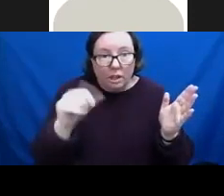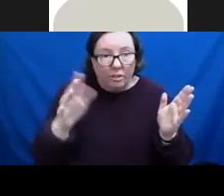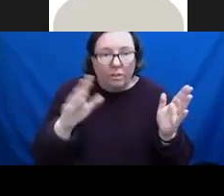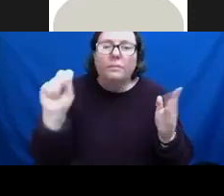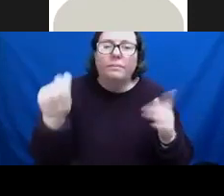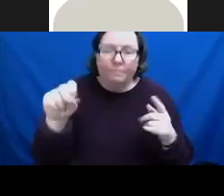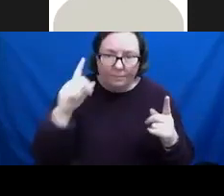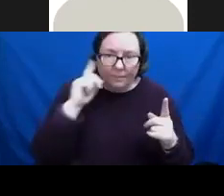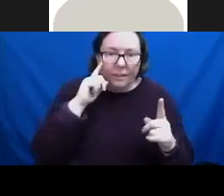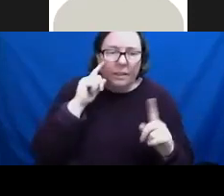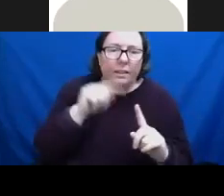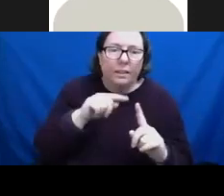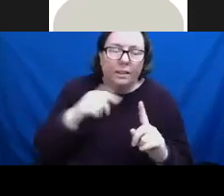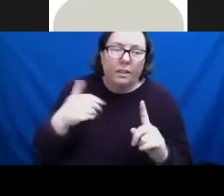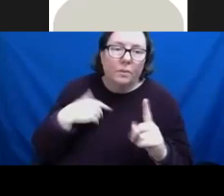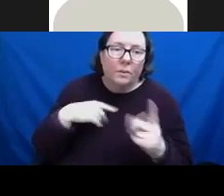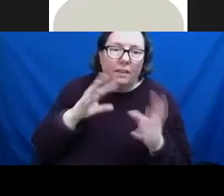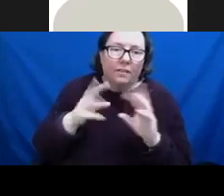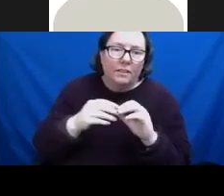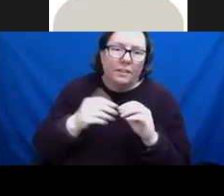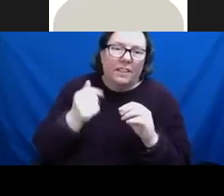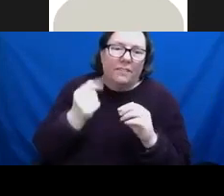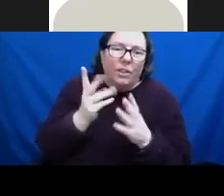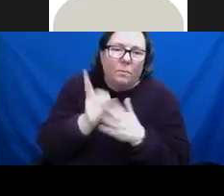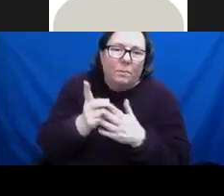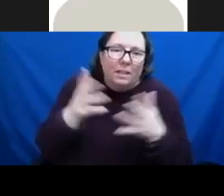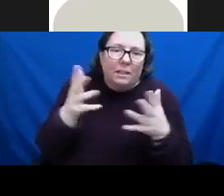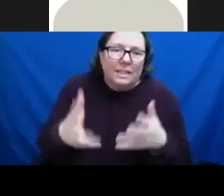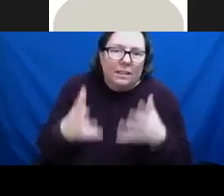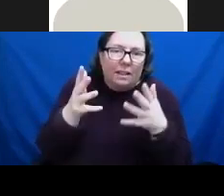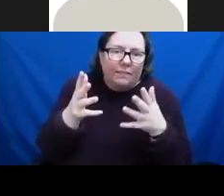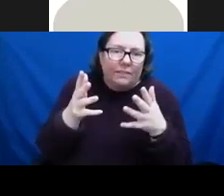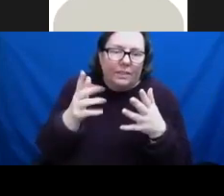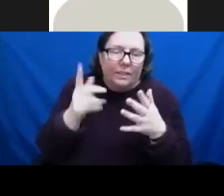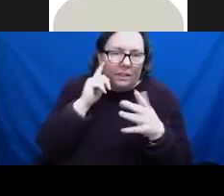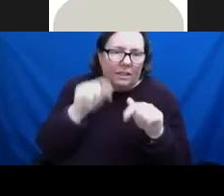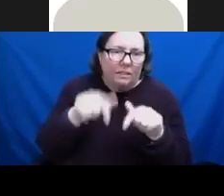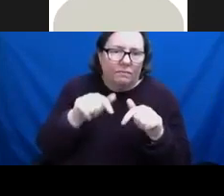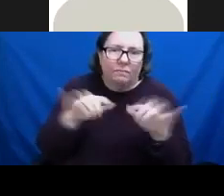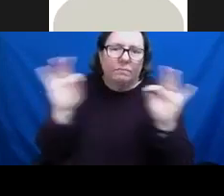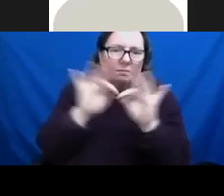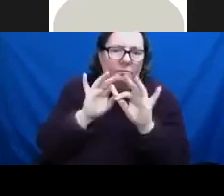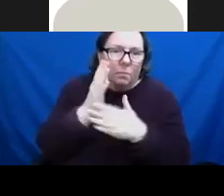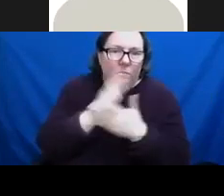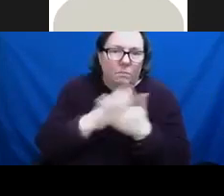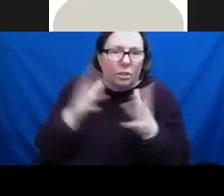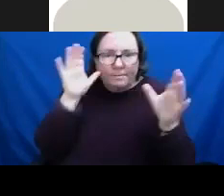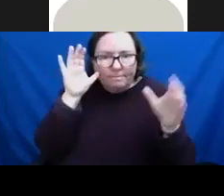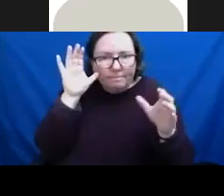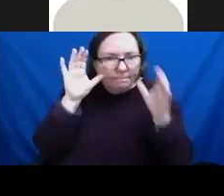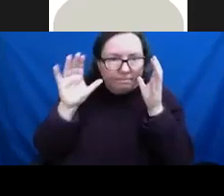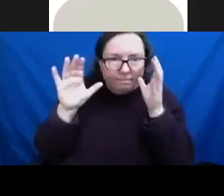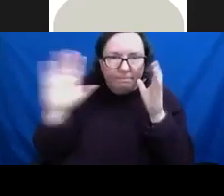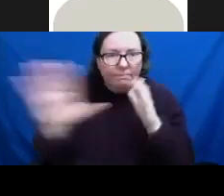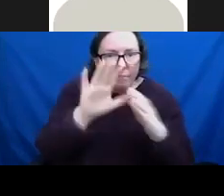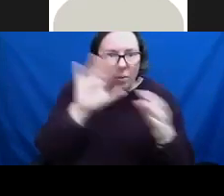I think, you know, we have a few more moments. Again, I think this is just an important part of this